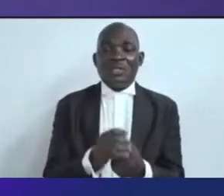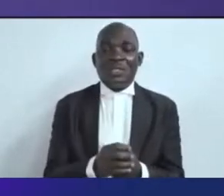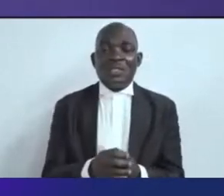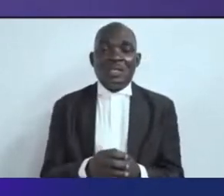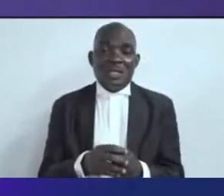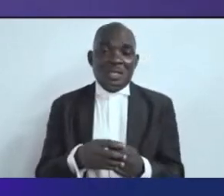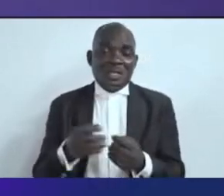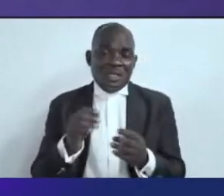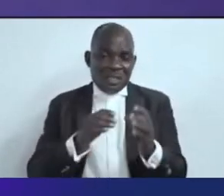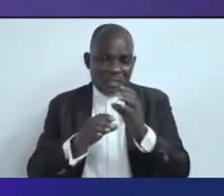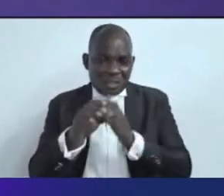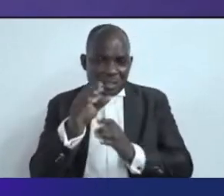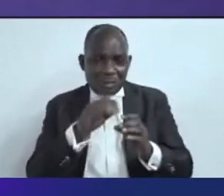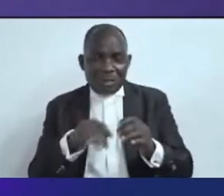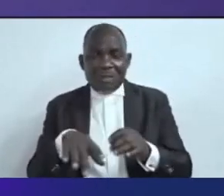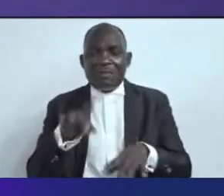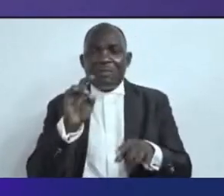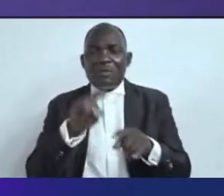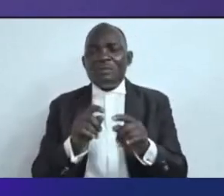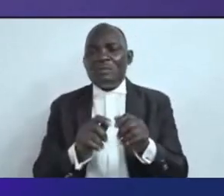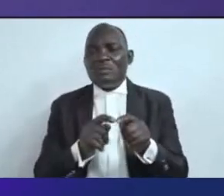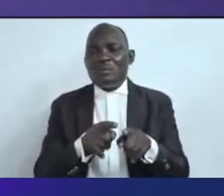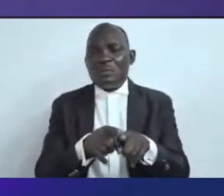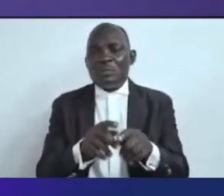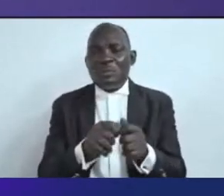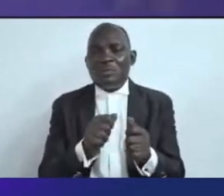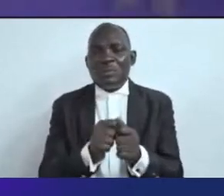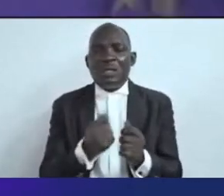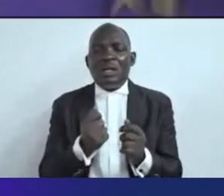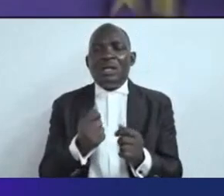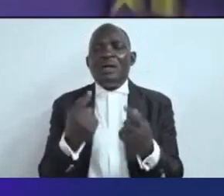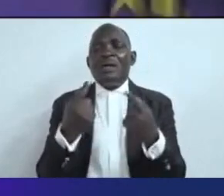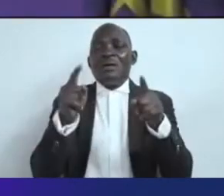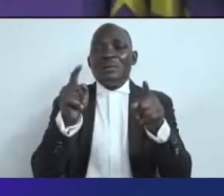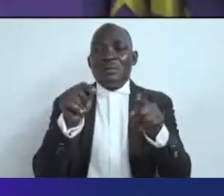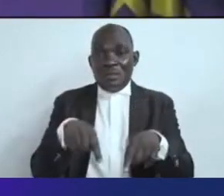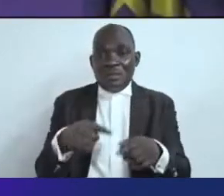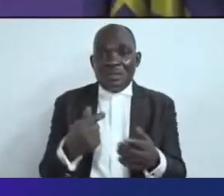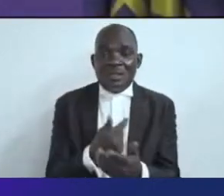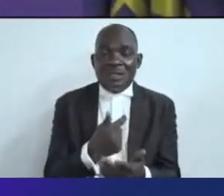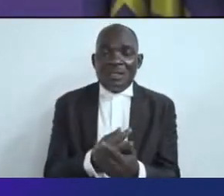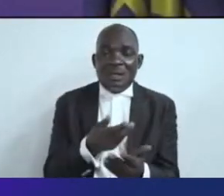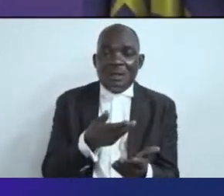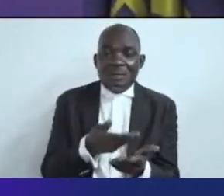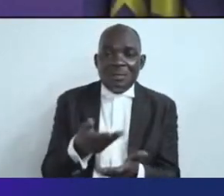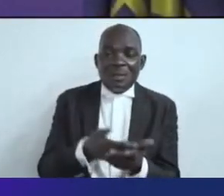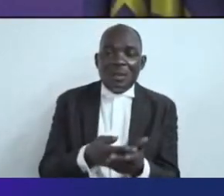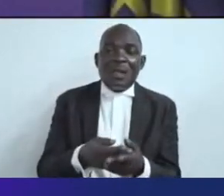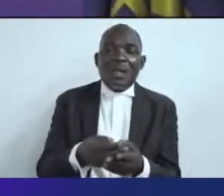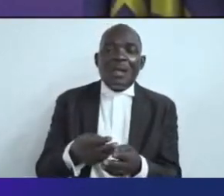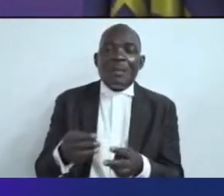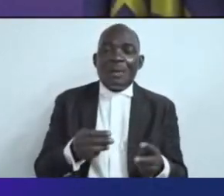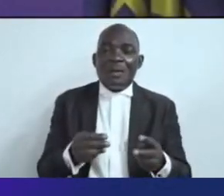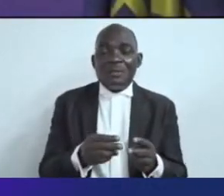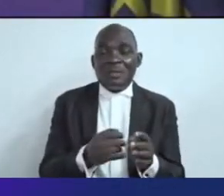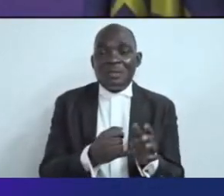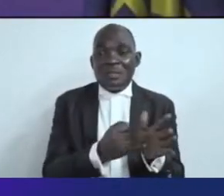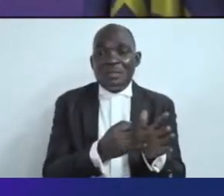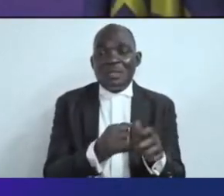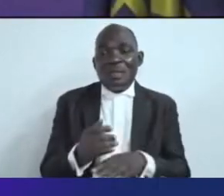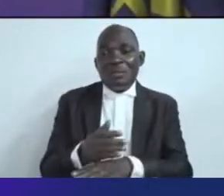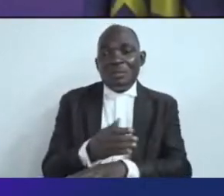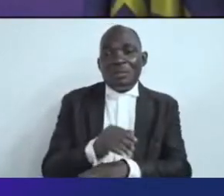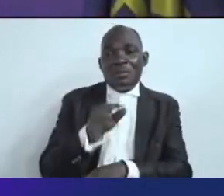survey findings were broadly in line with observed trends in Ghana's Purchasing Managers Index, which improved